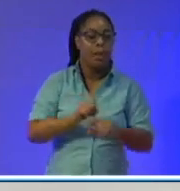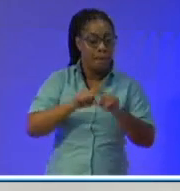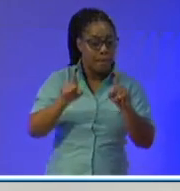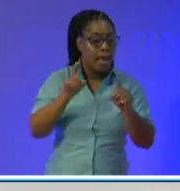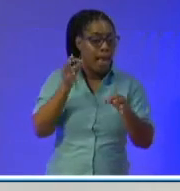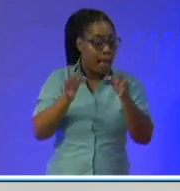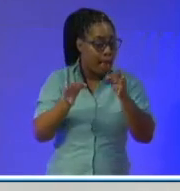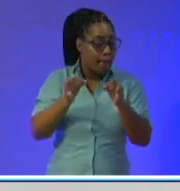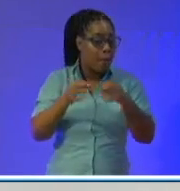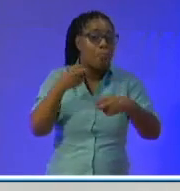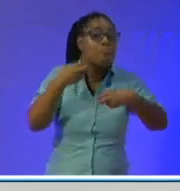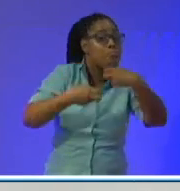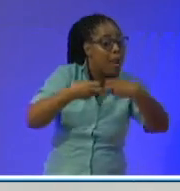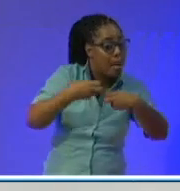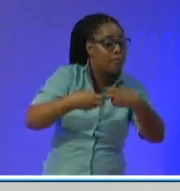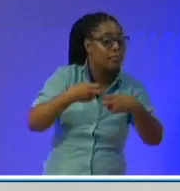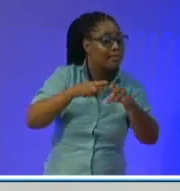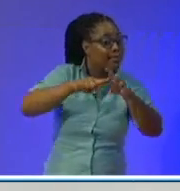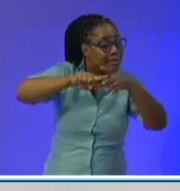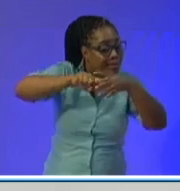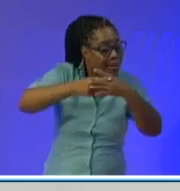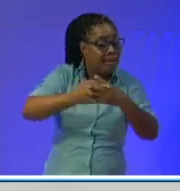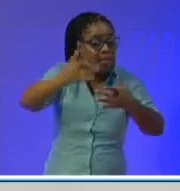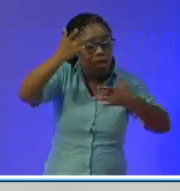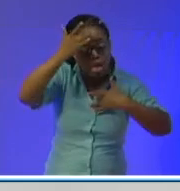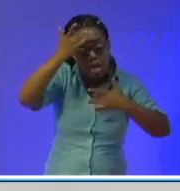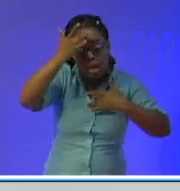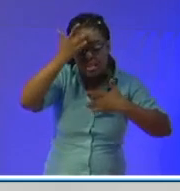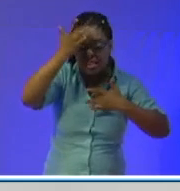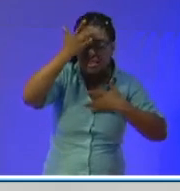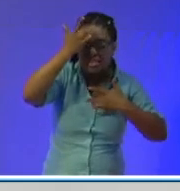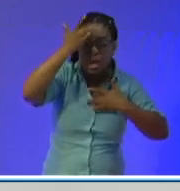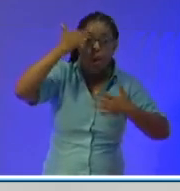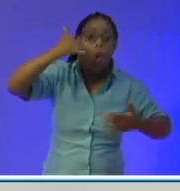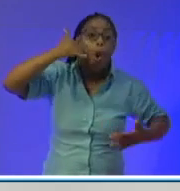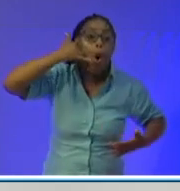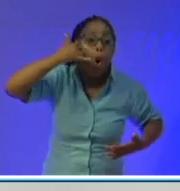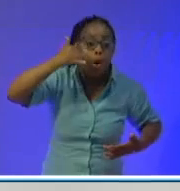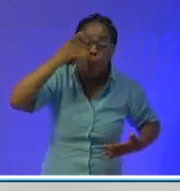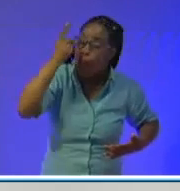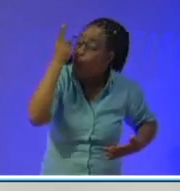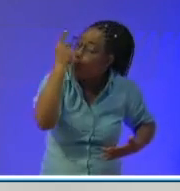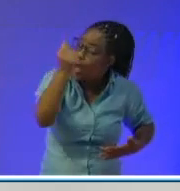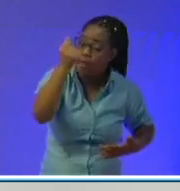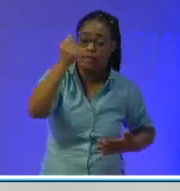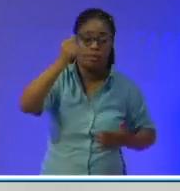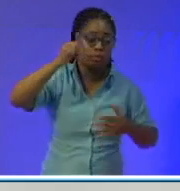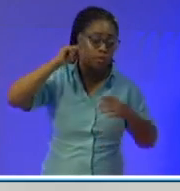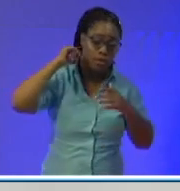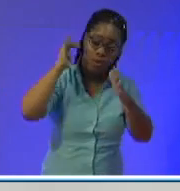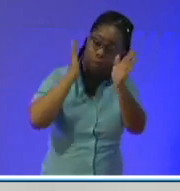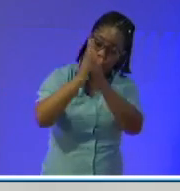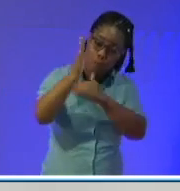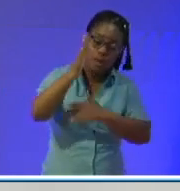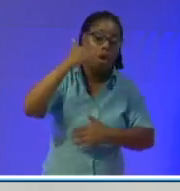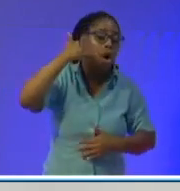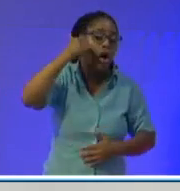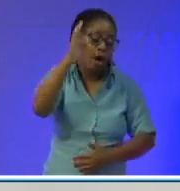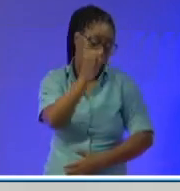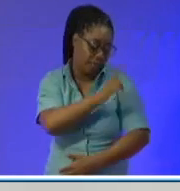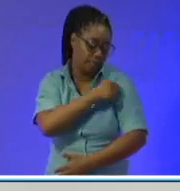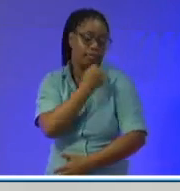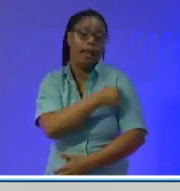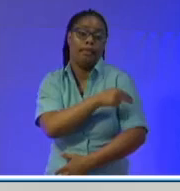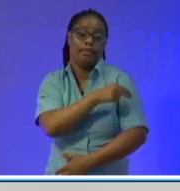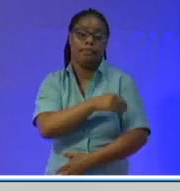you reassessed and, if necessary, transferred to an escalated level of care. So the home care